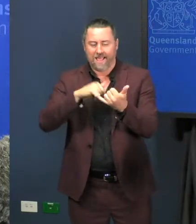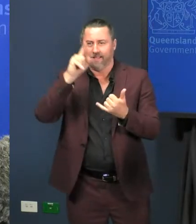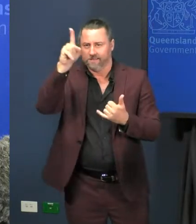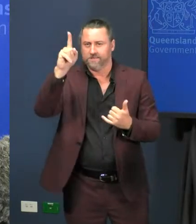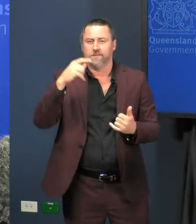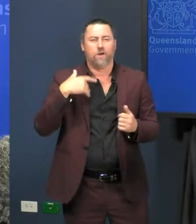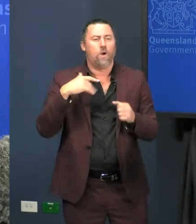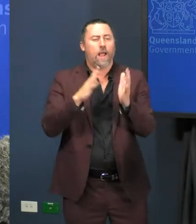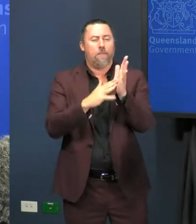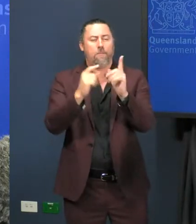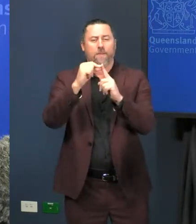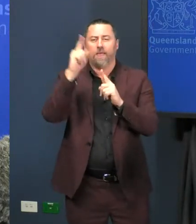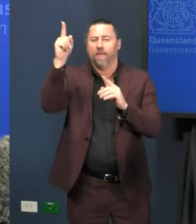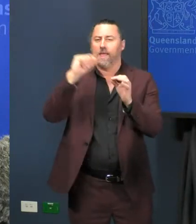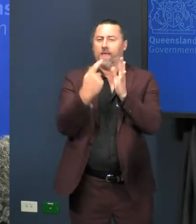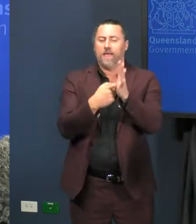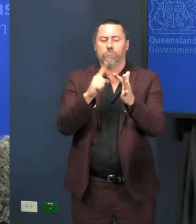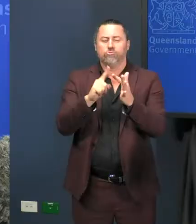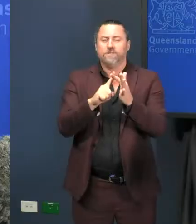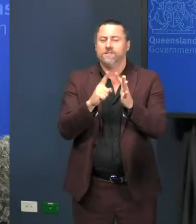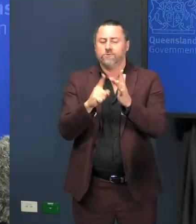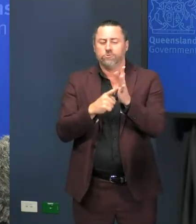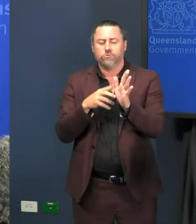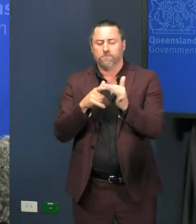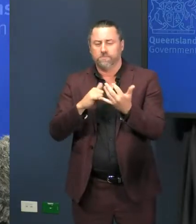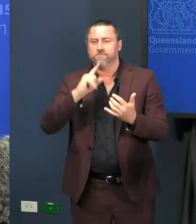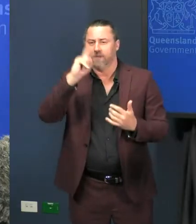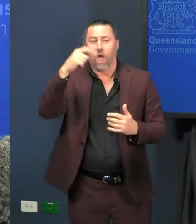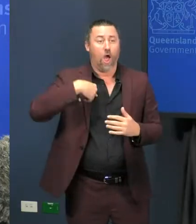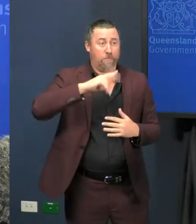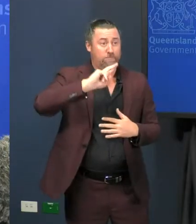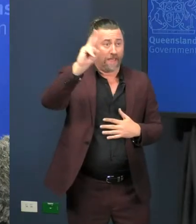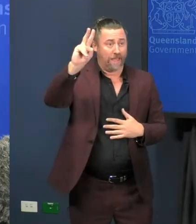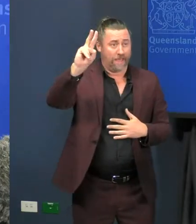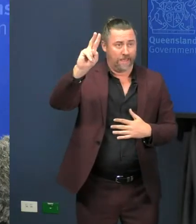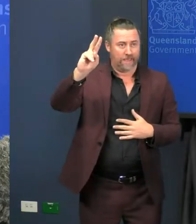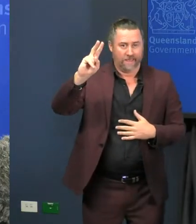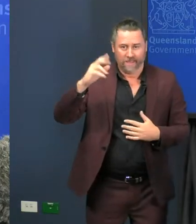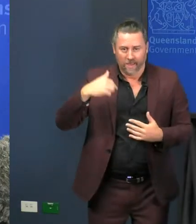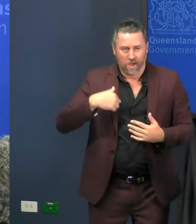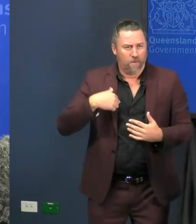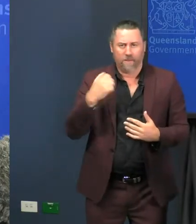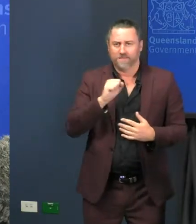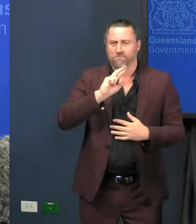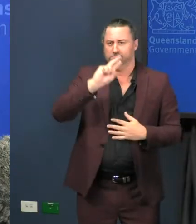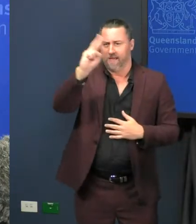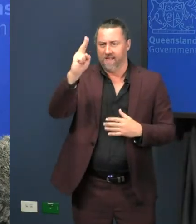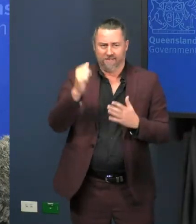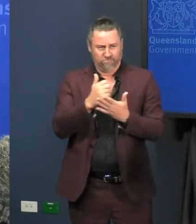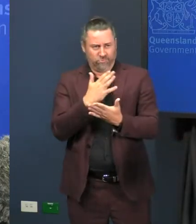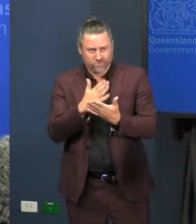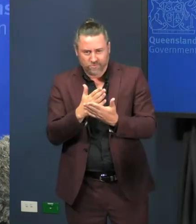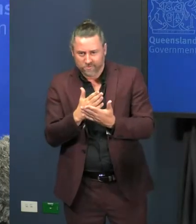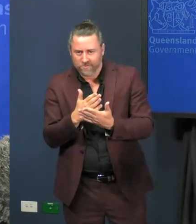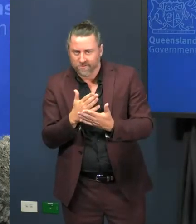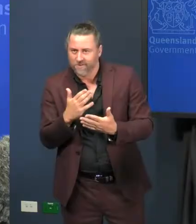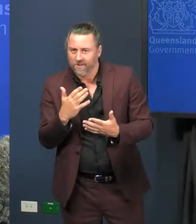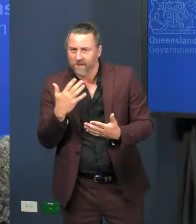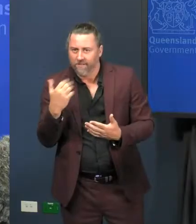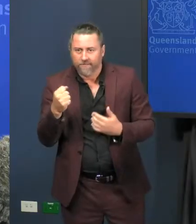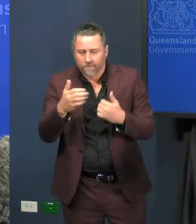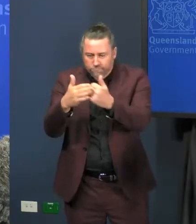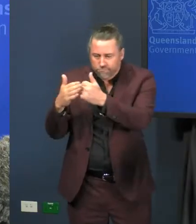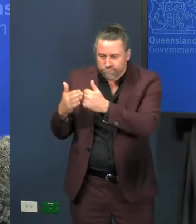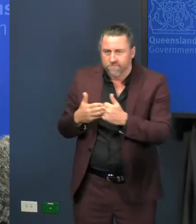up there, Bree James, to indicate that I will be back. I've got to go back anyway to make sure that we see out the